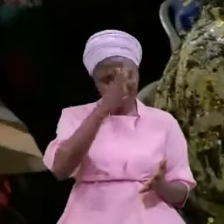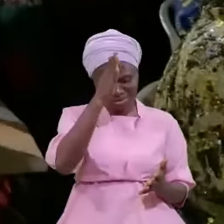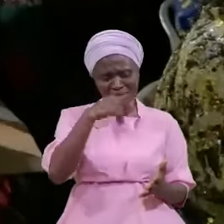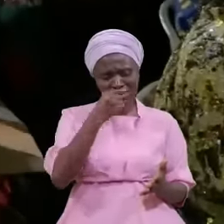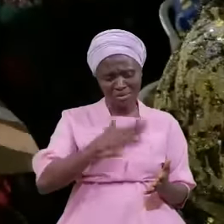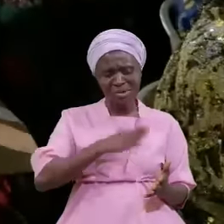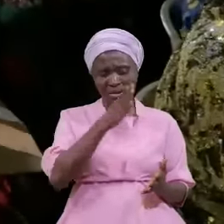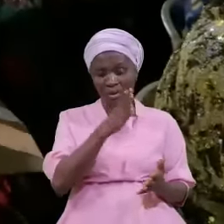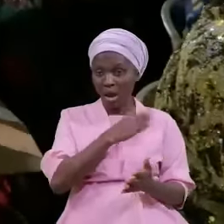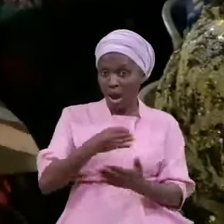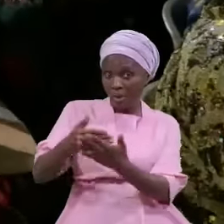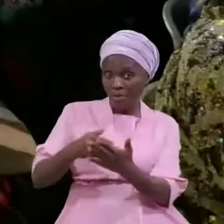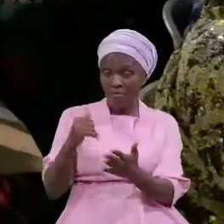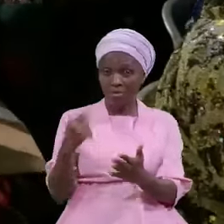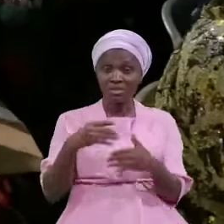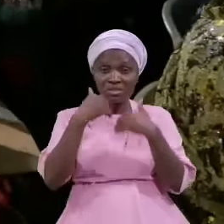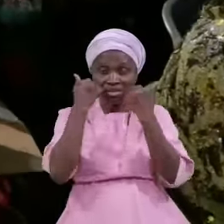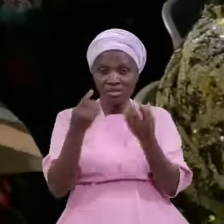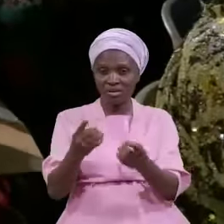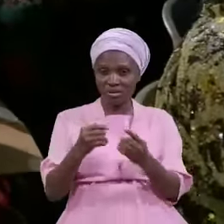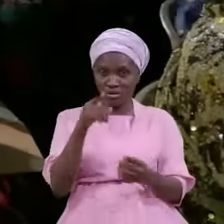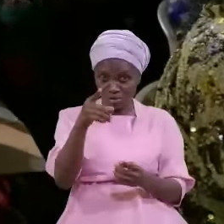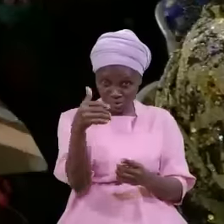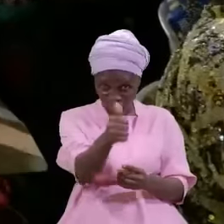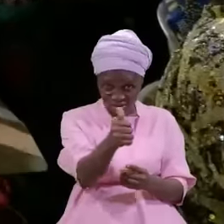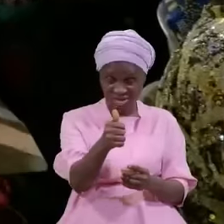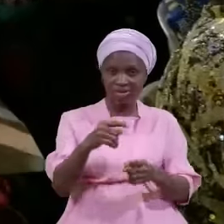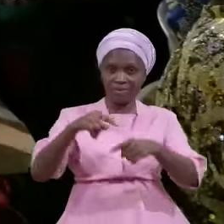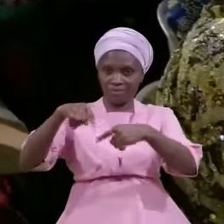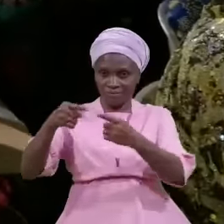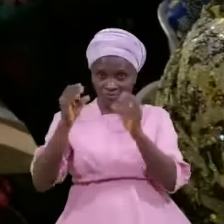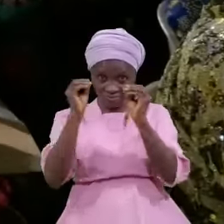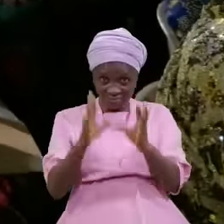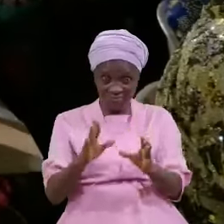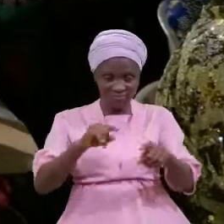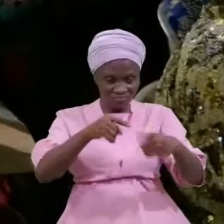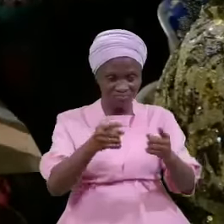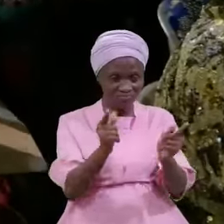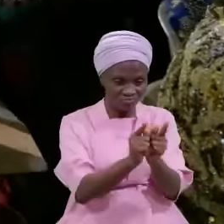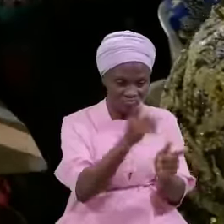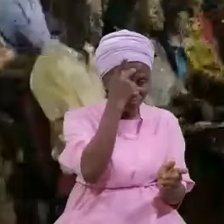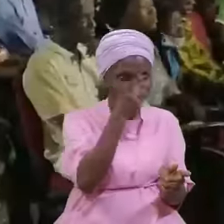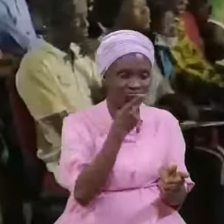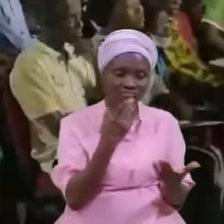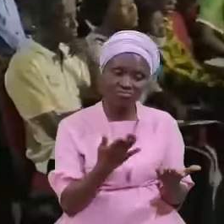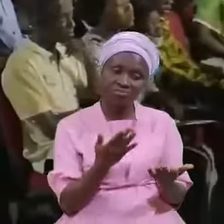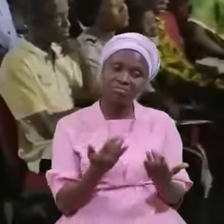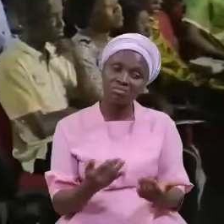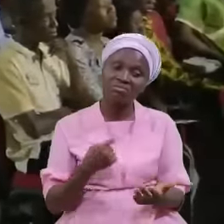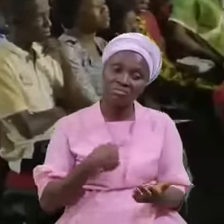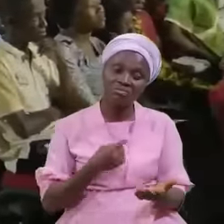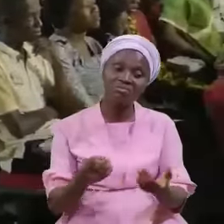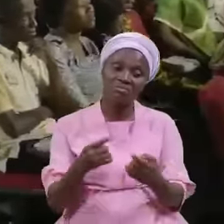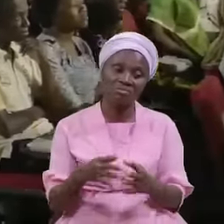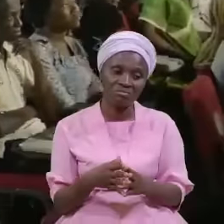comes, you come to the parents and you say, now I come. Oh, you have a lesson to?